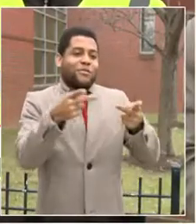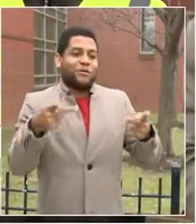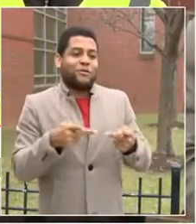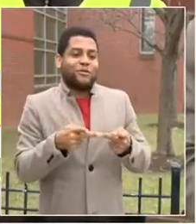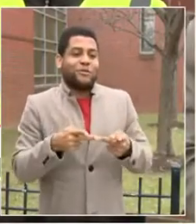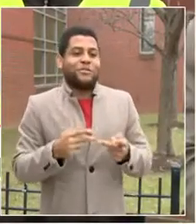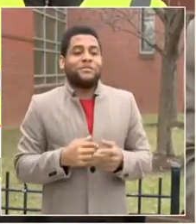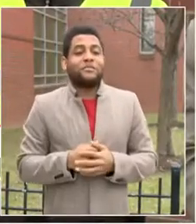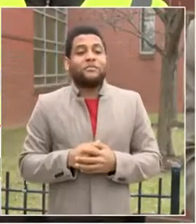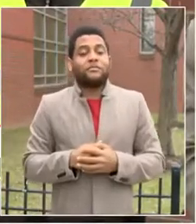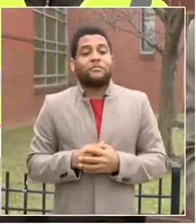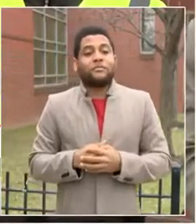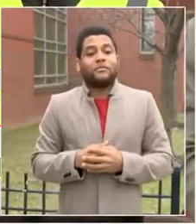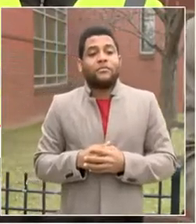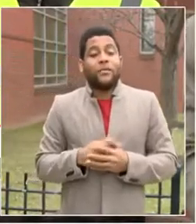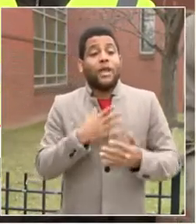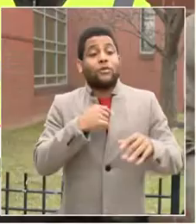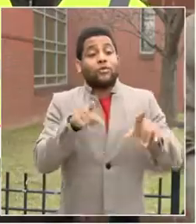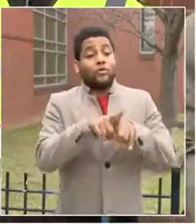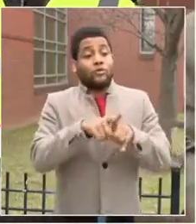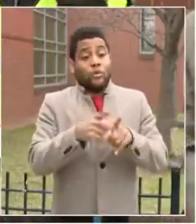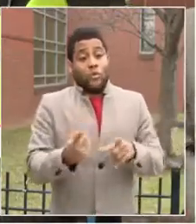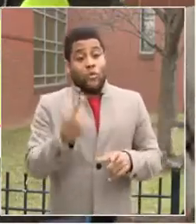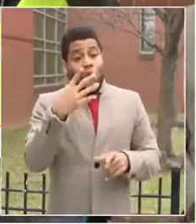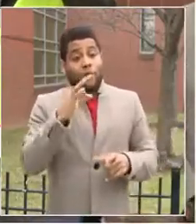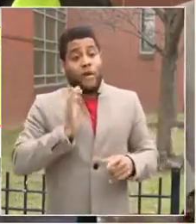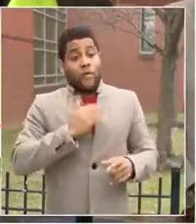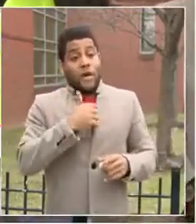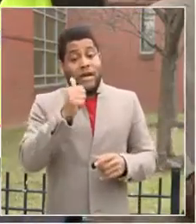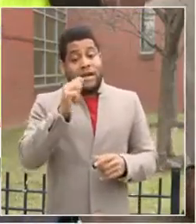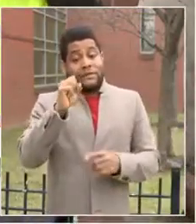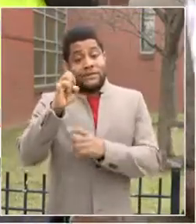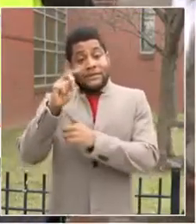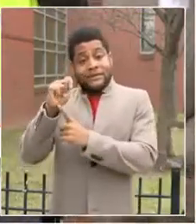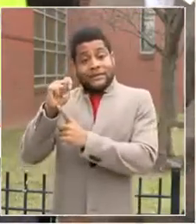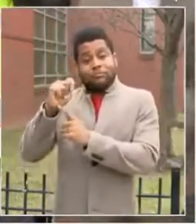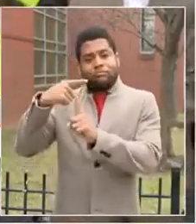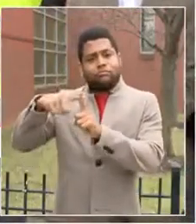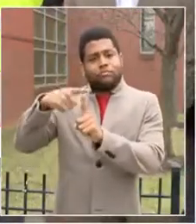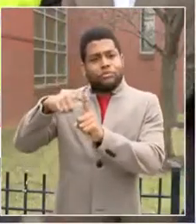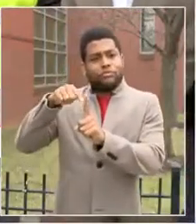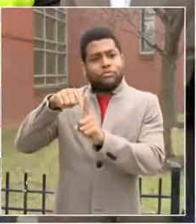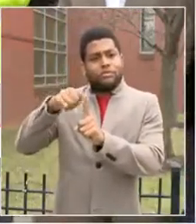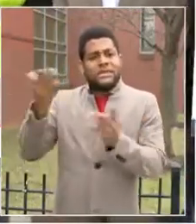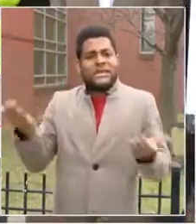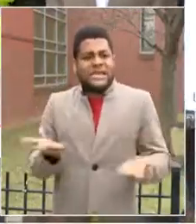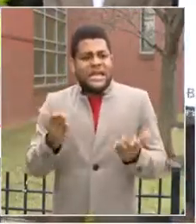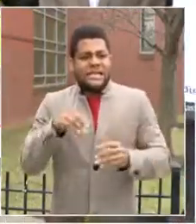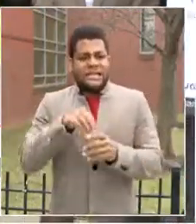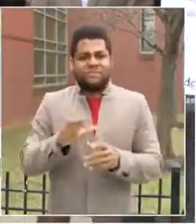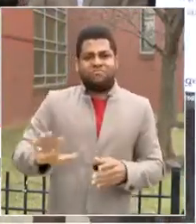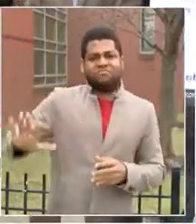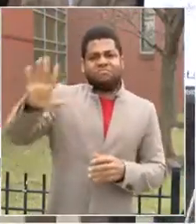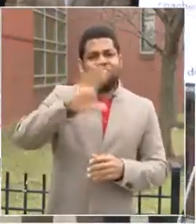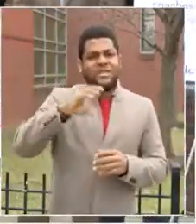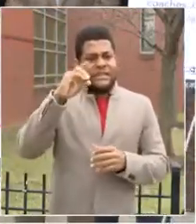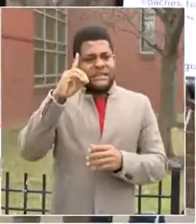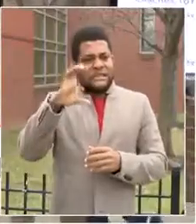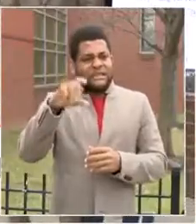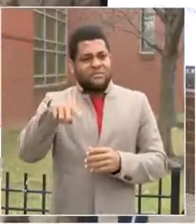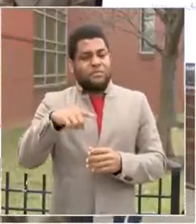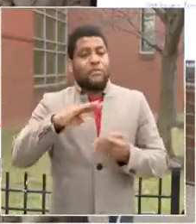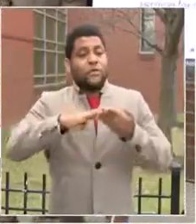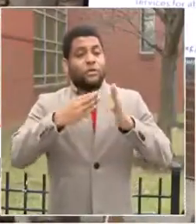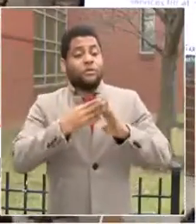our assets in the district. We have lots of them across the city, and that's the place where people come